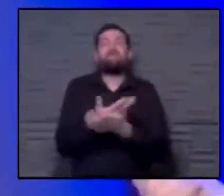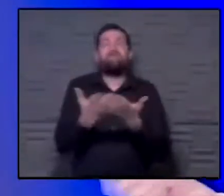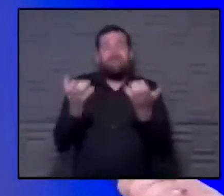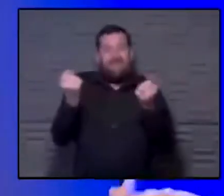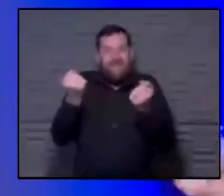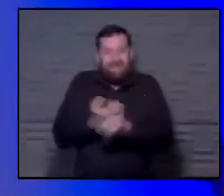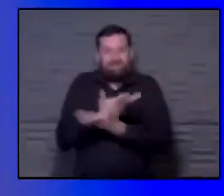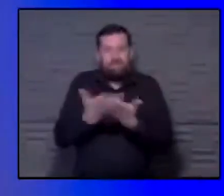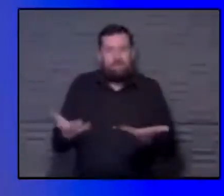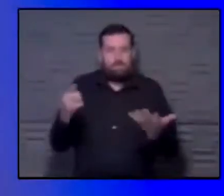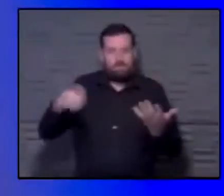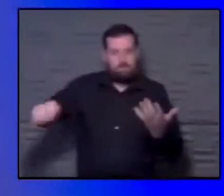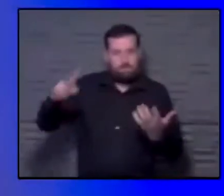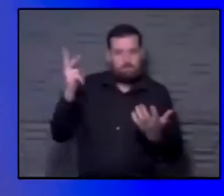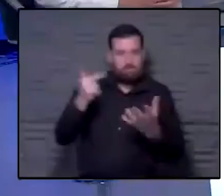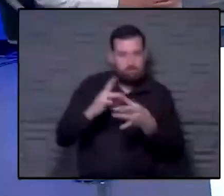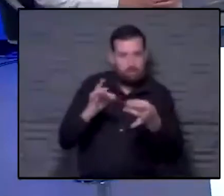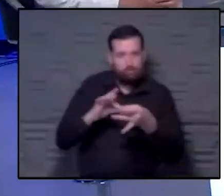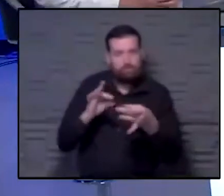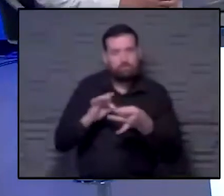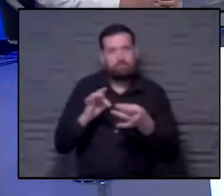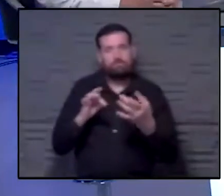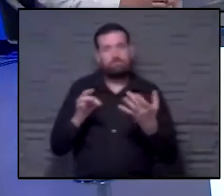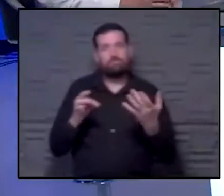that Dr. Stice and Dr. Hawkinson have said